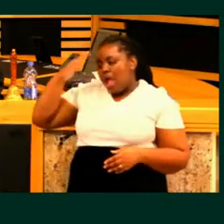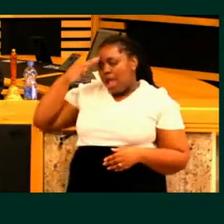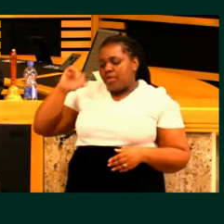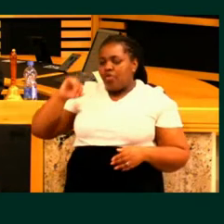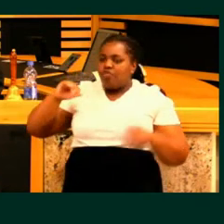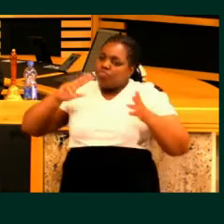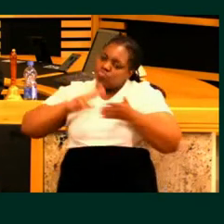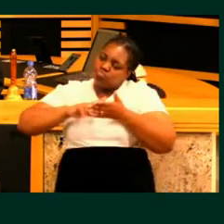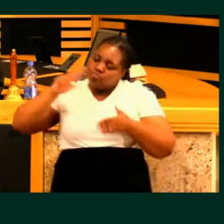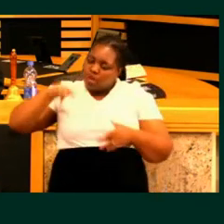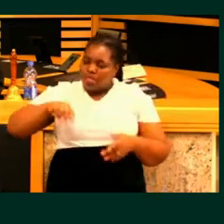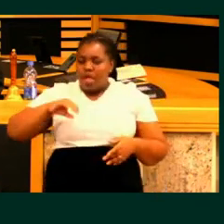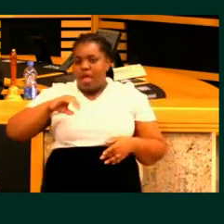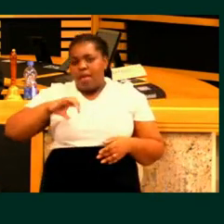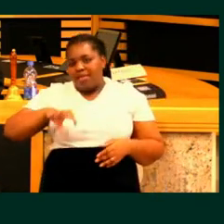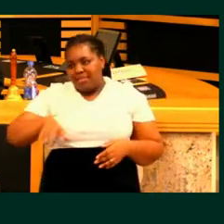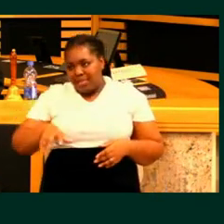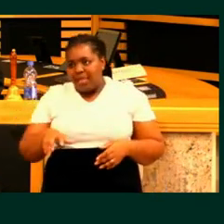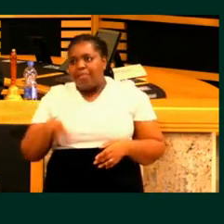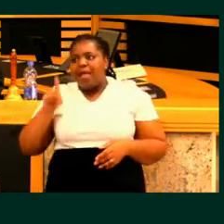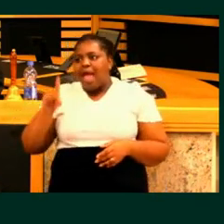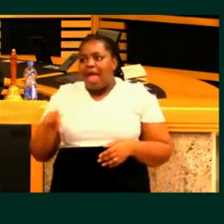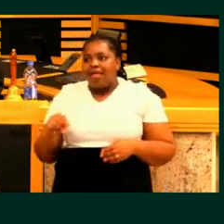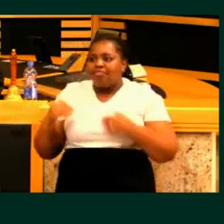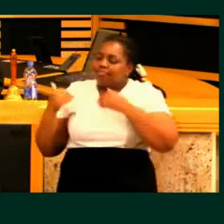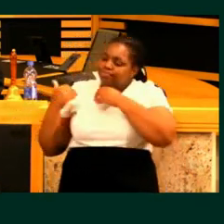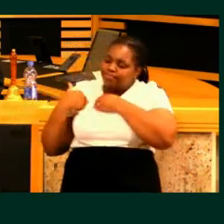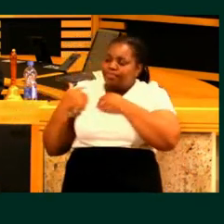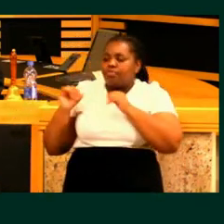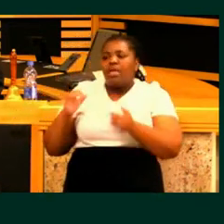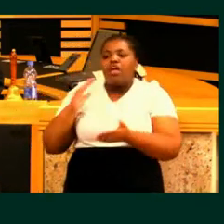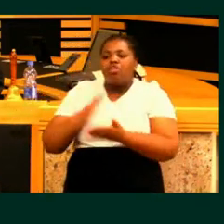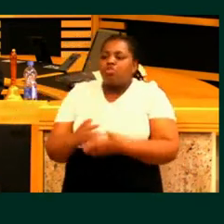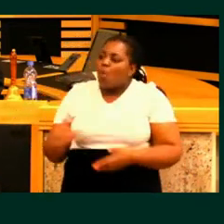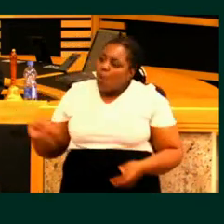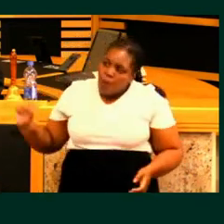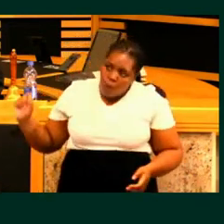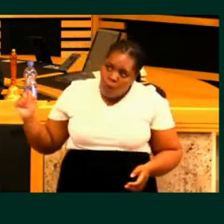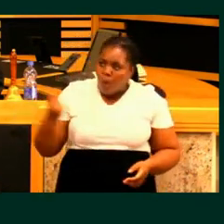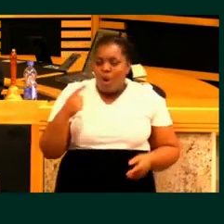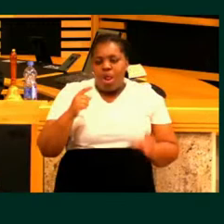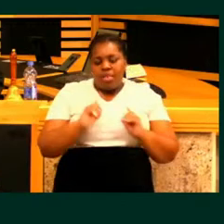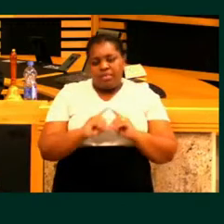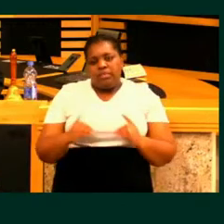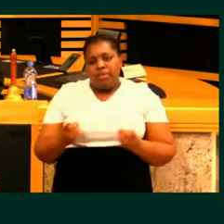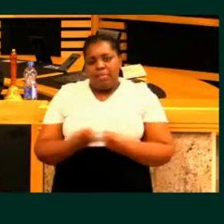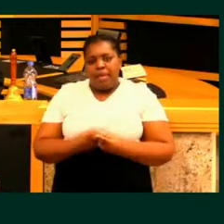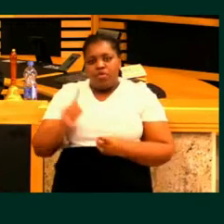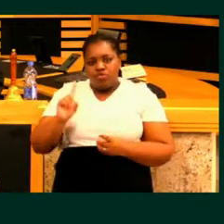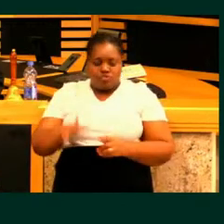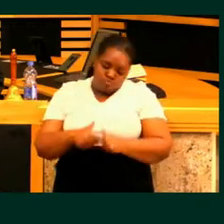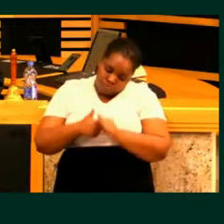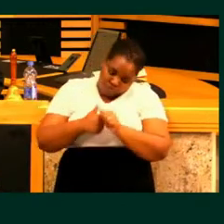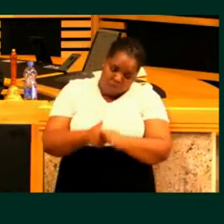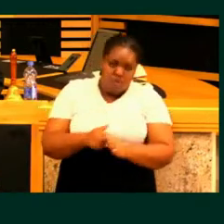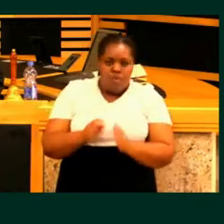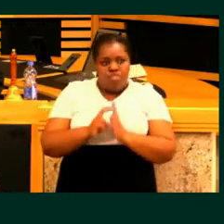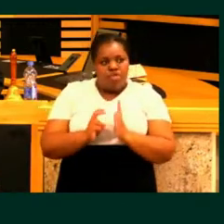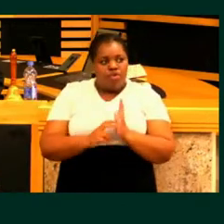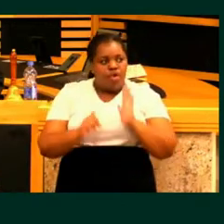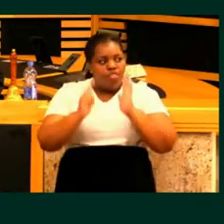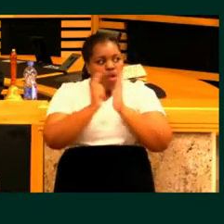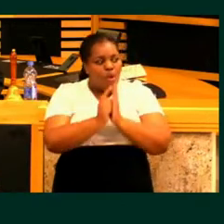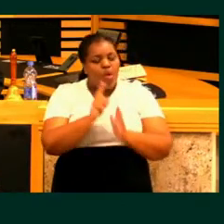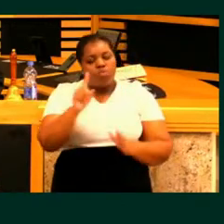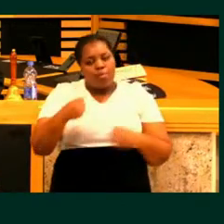authority of the province is therefore tasked with the duty to ensure that all deployment departments do comply with the requirements of the law to